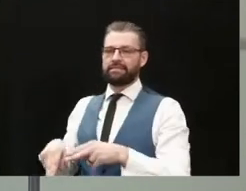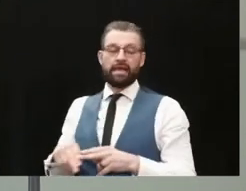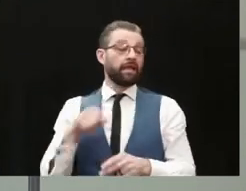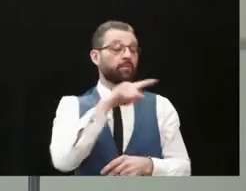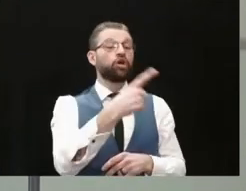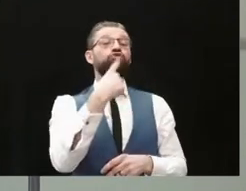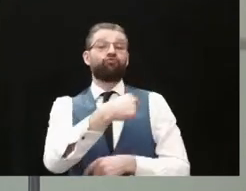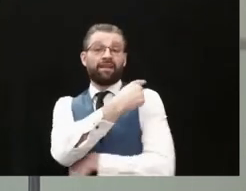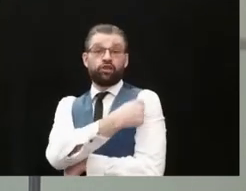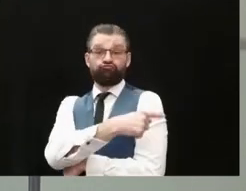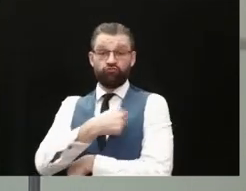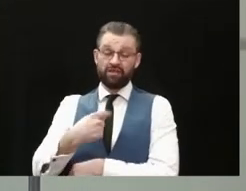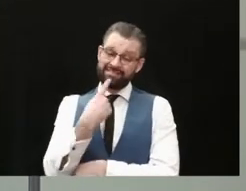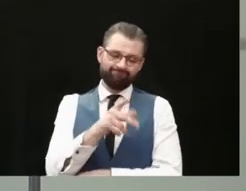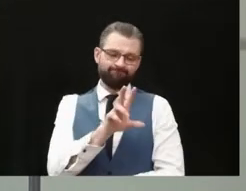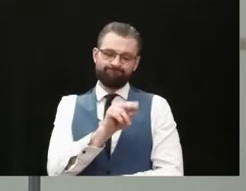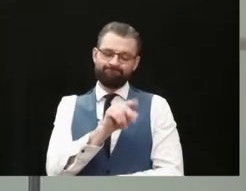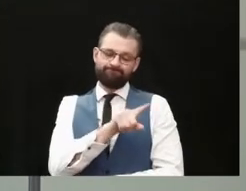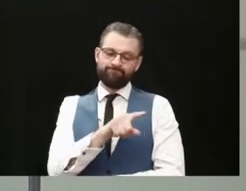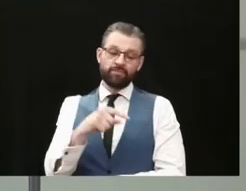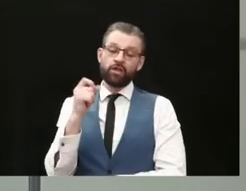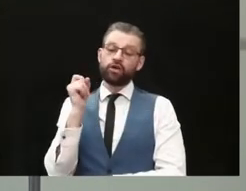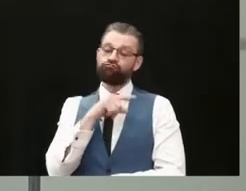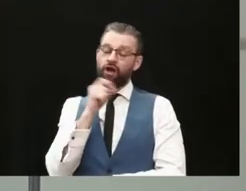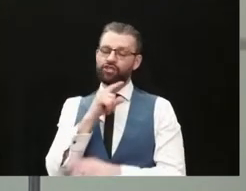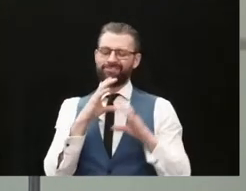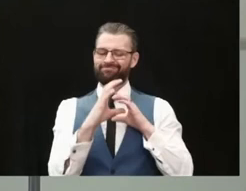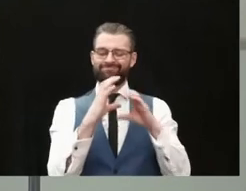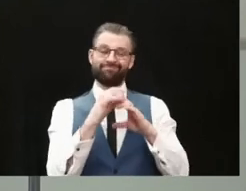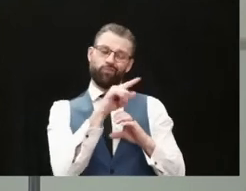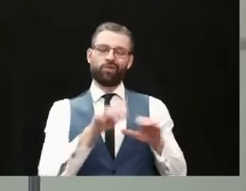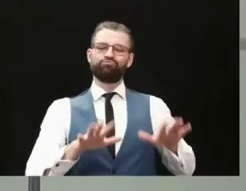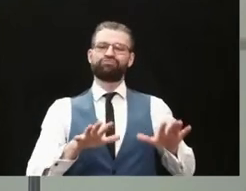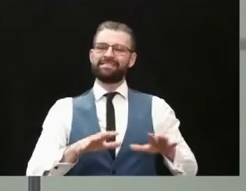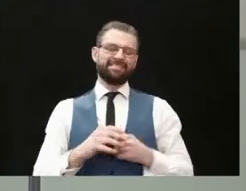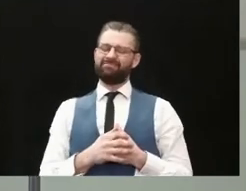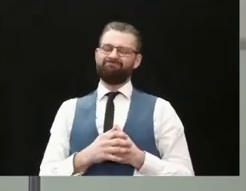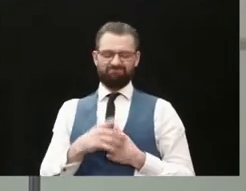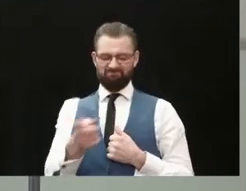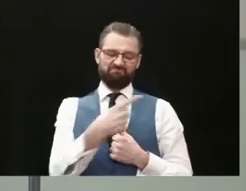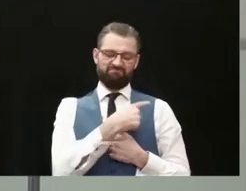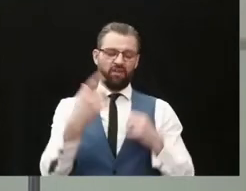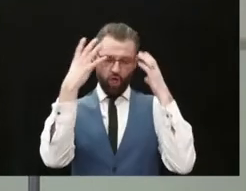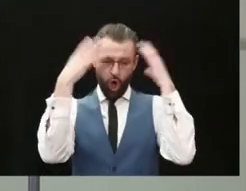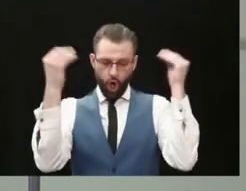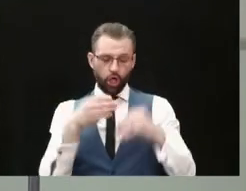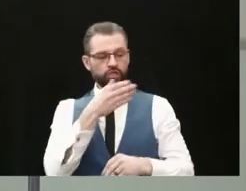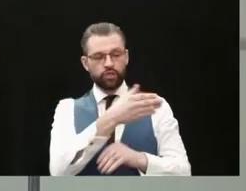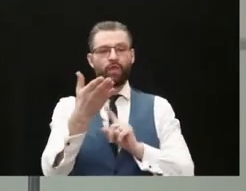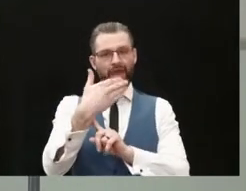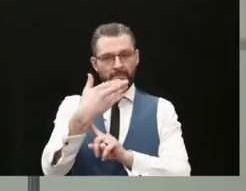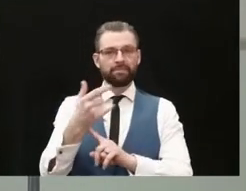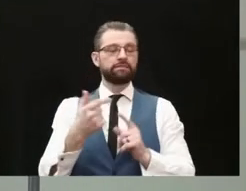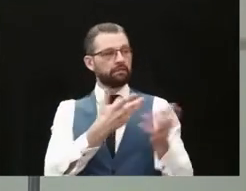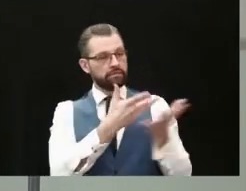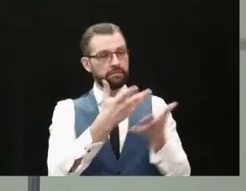because the Russians don't talk to the Brits, there's no communication. You'll have to go to Holland, go to the embassy, and then come to